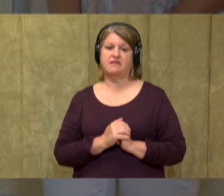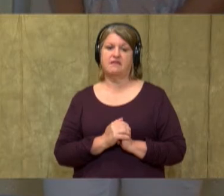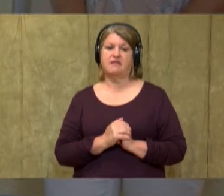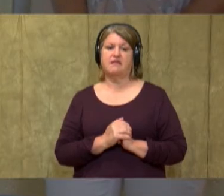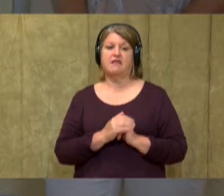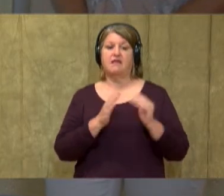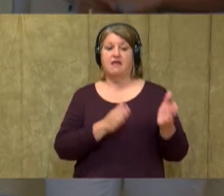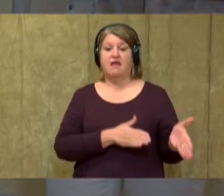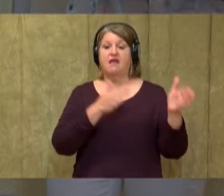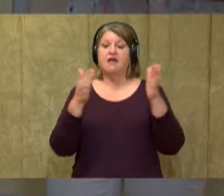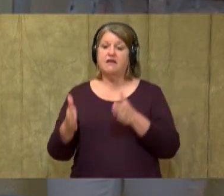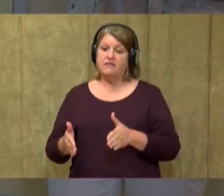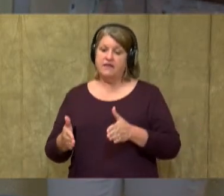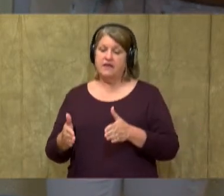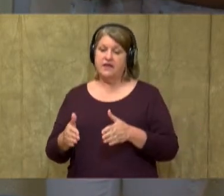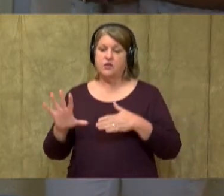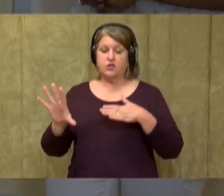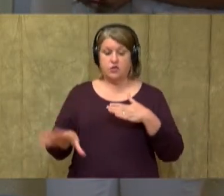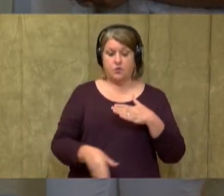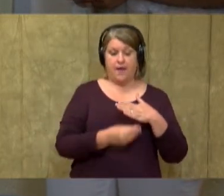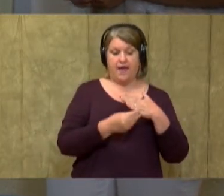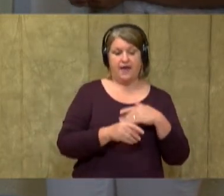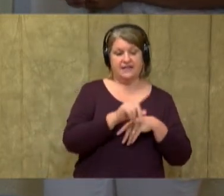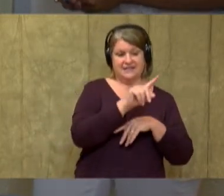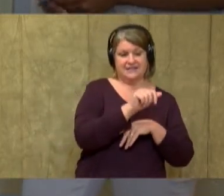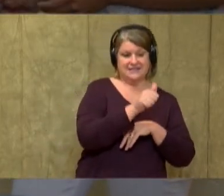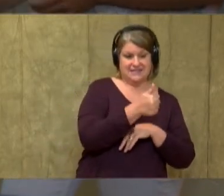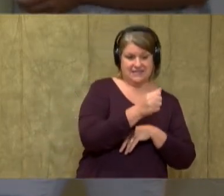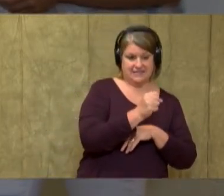Then you add your tens and your ones.